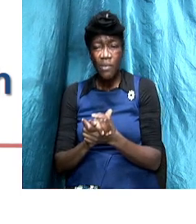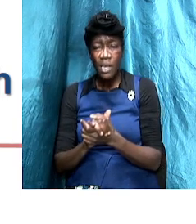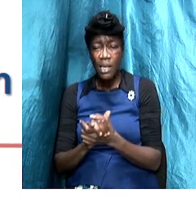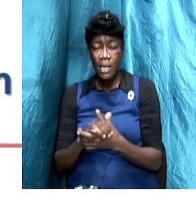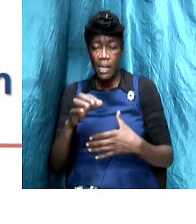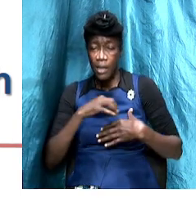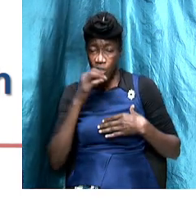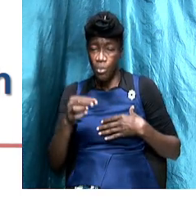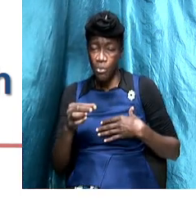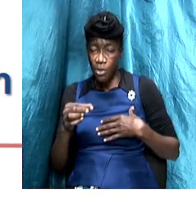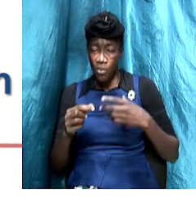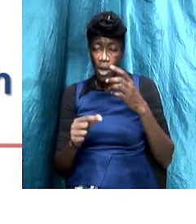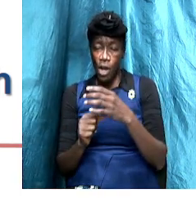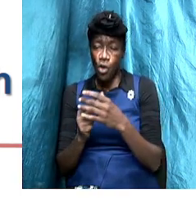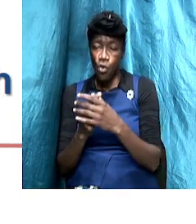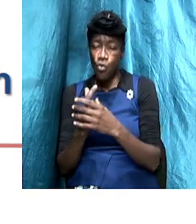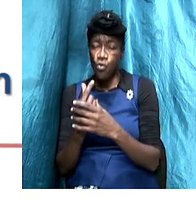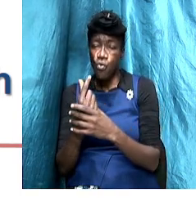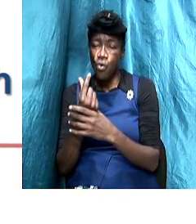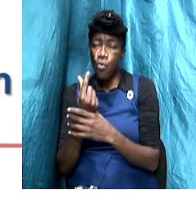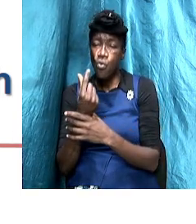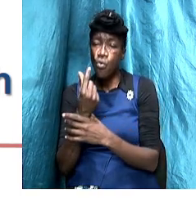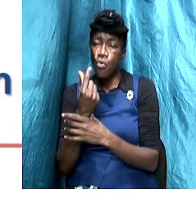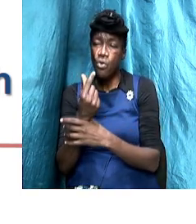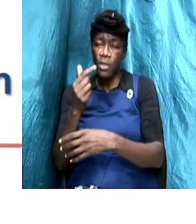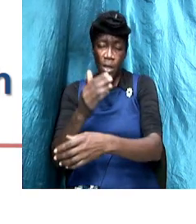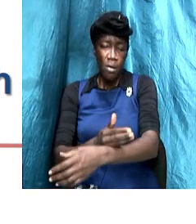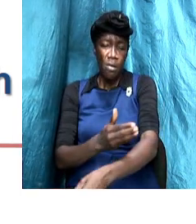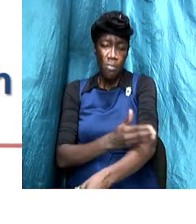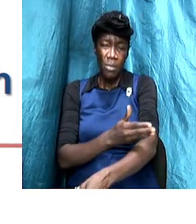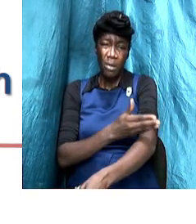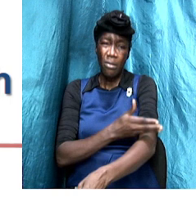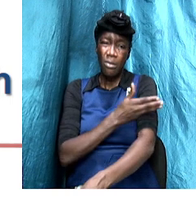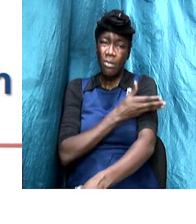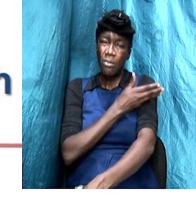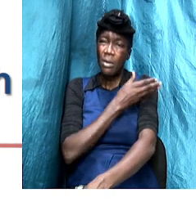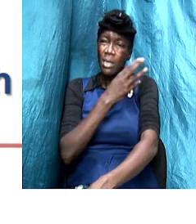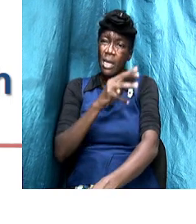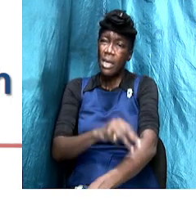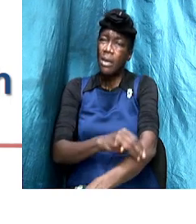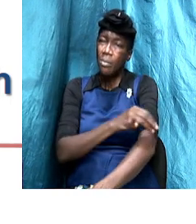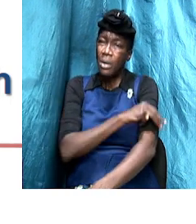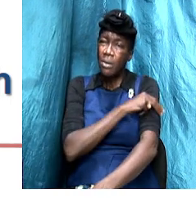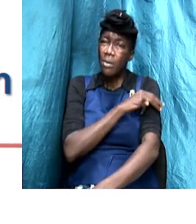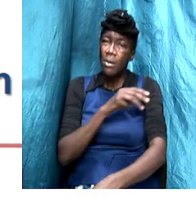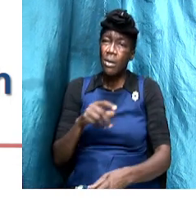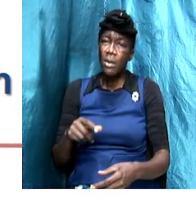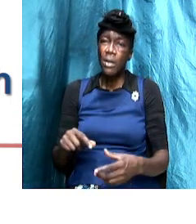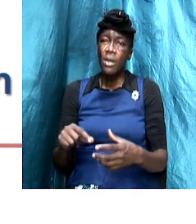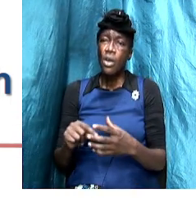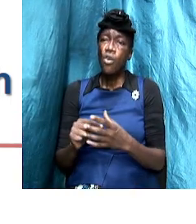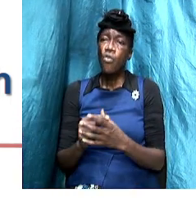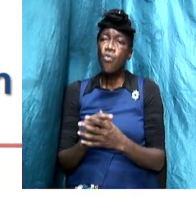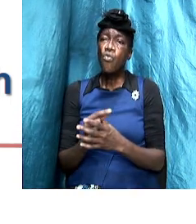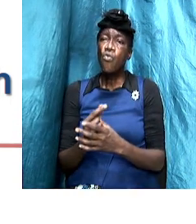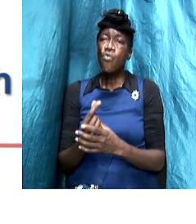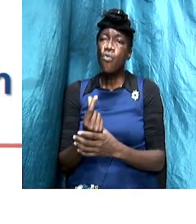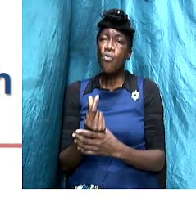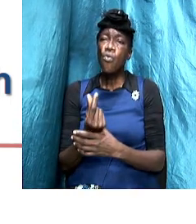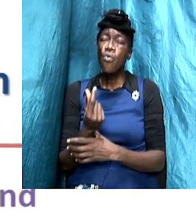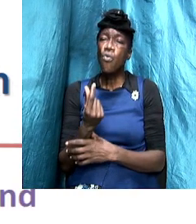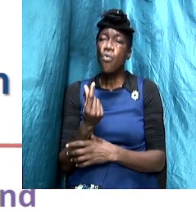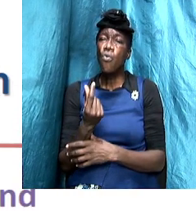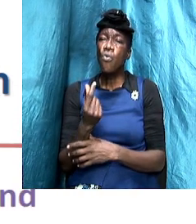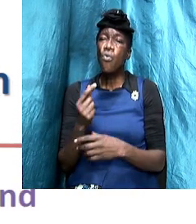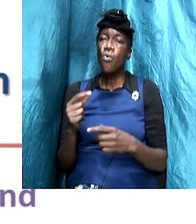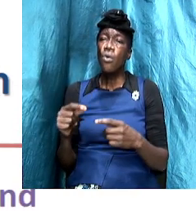and maturity. Amen. The apostle said, grow in grace and in the knowledge of our Lord